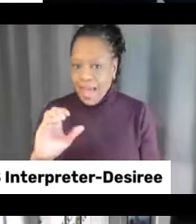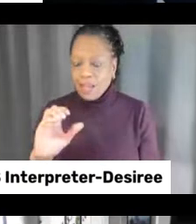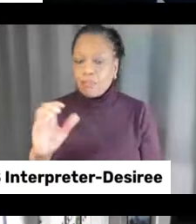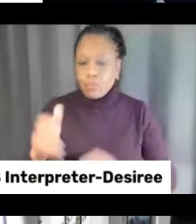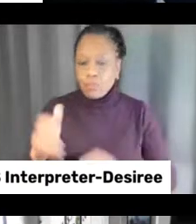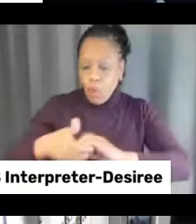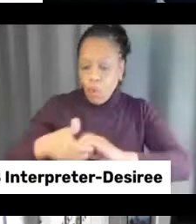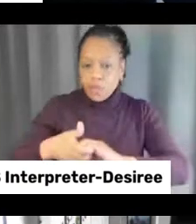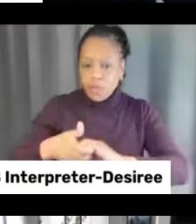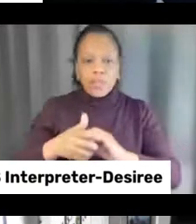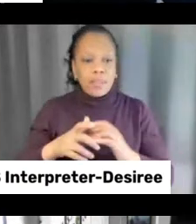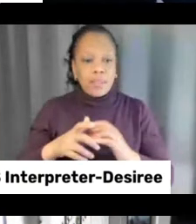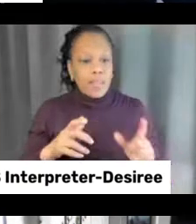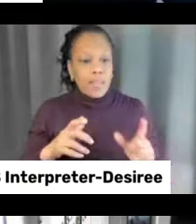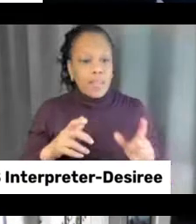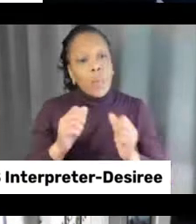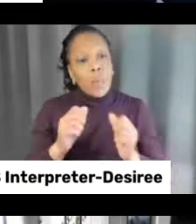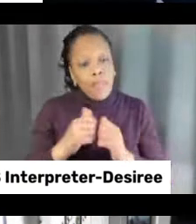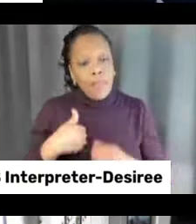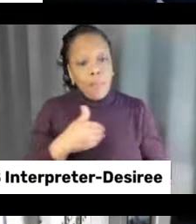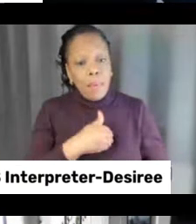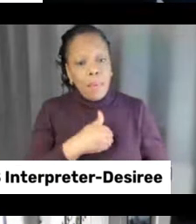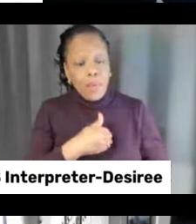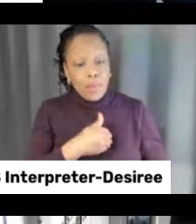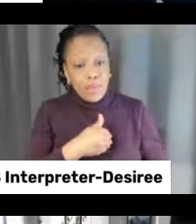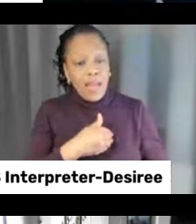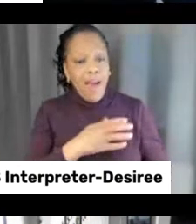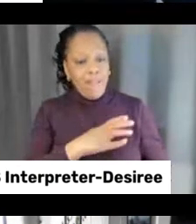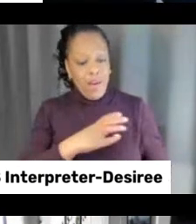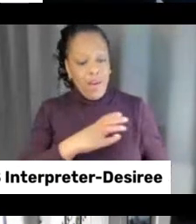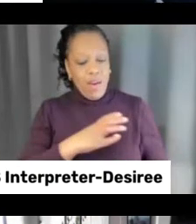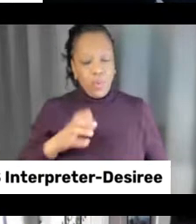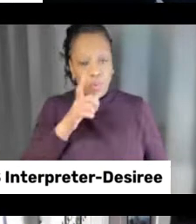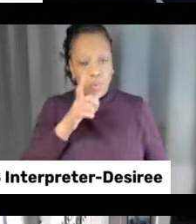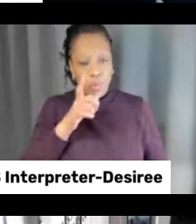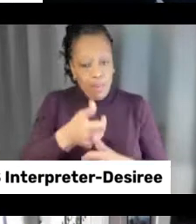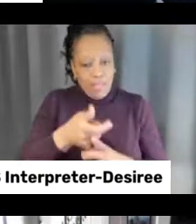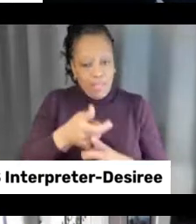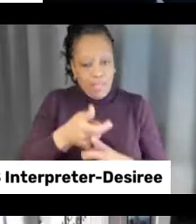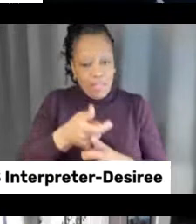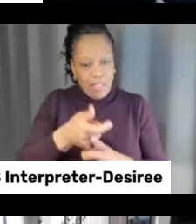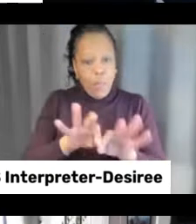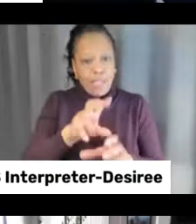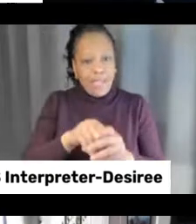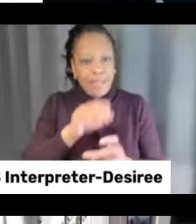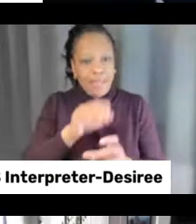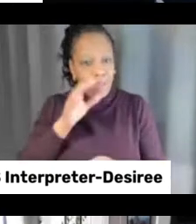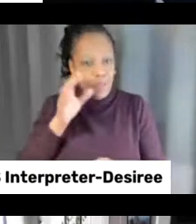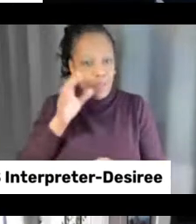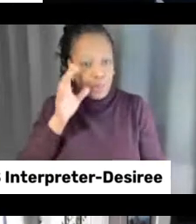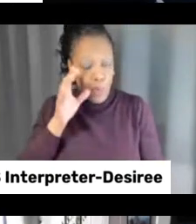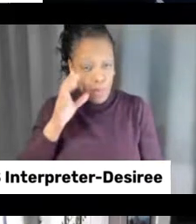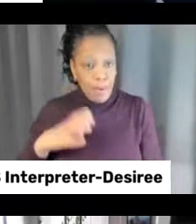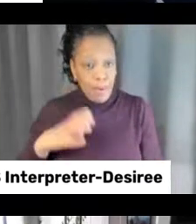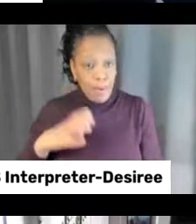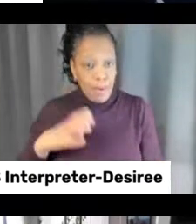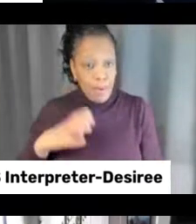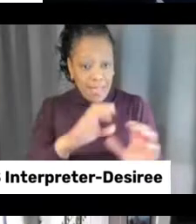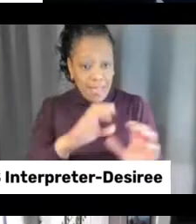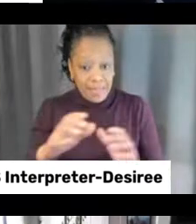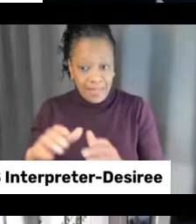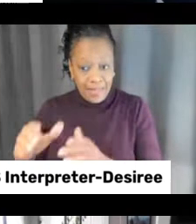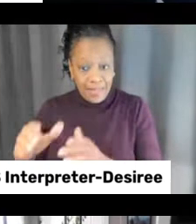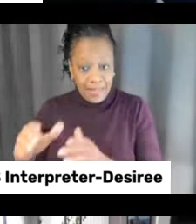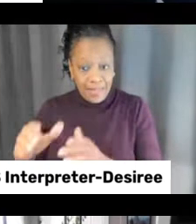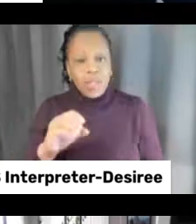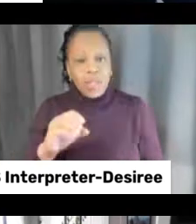are with those members of Congress who are key on the agriculture committees. And then coming up this summer, we'll have